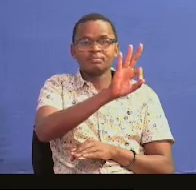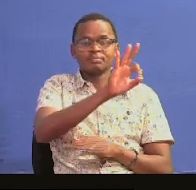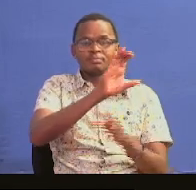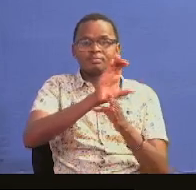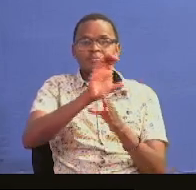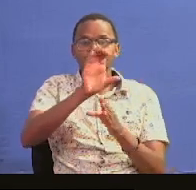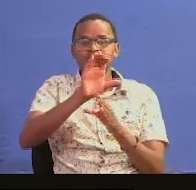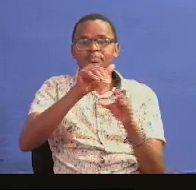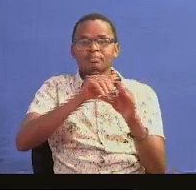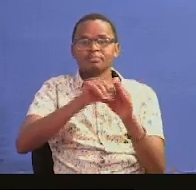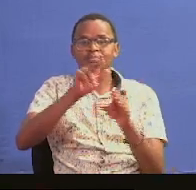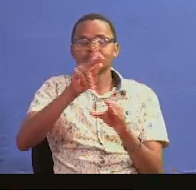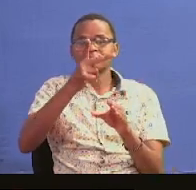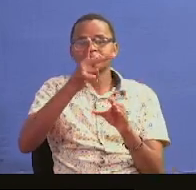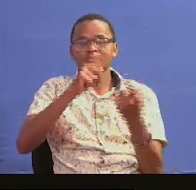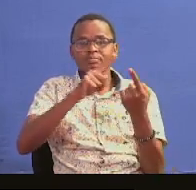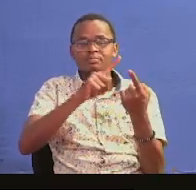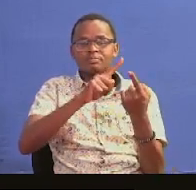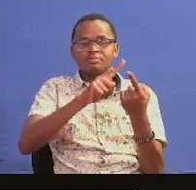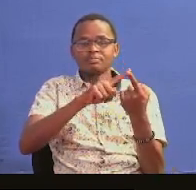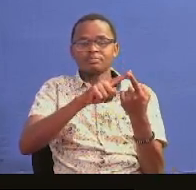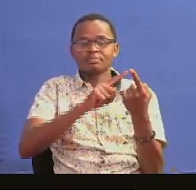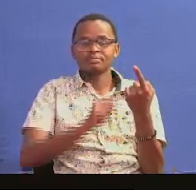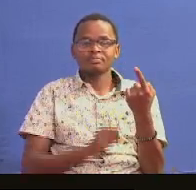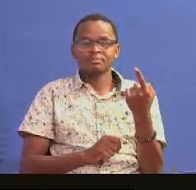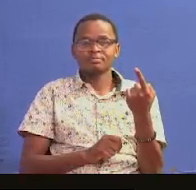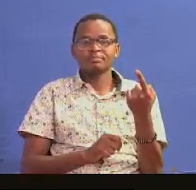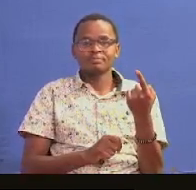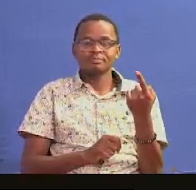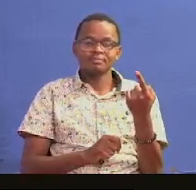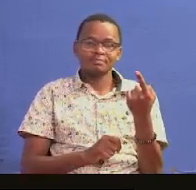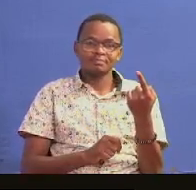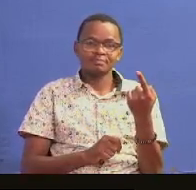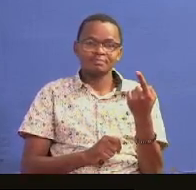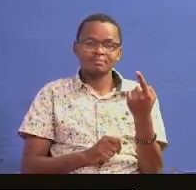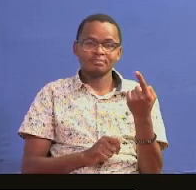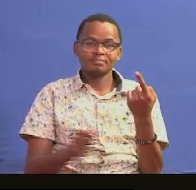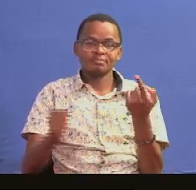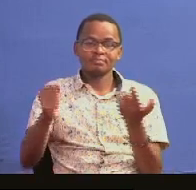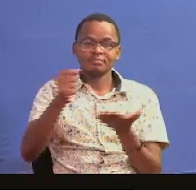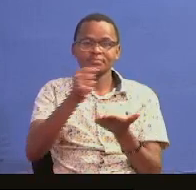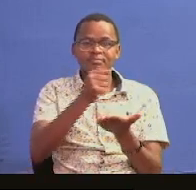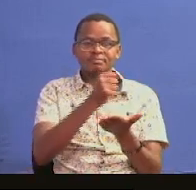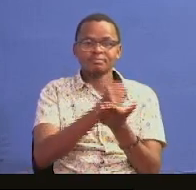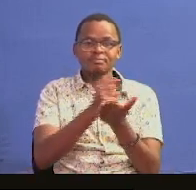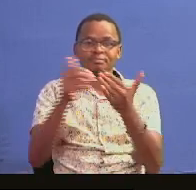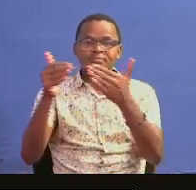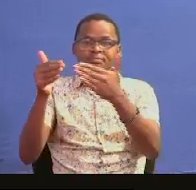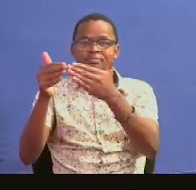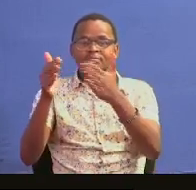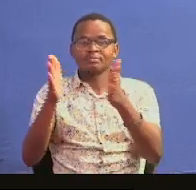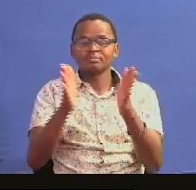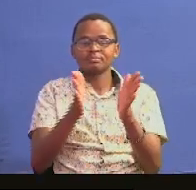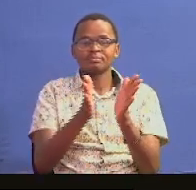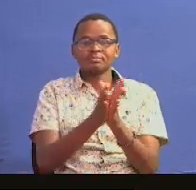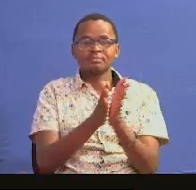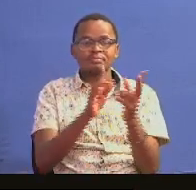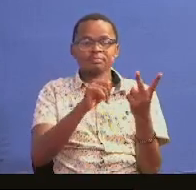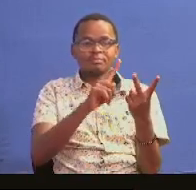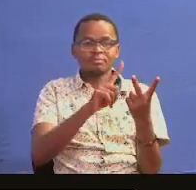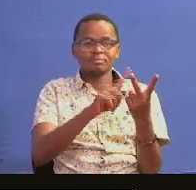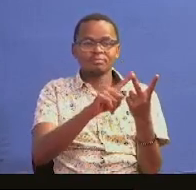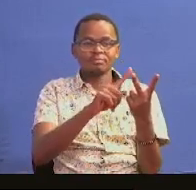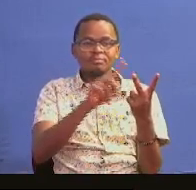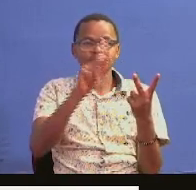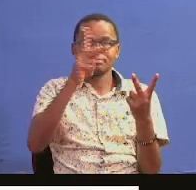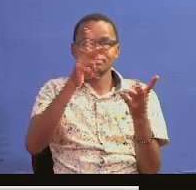3 categories in Kenya. You can be an enrolled community nurse. You can